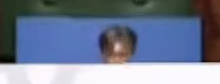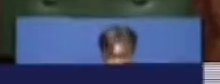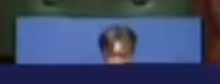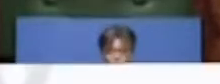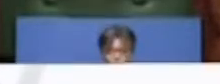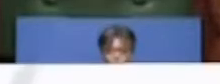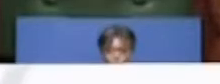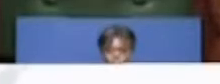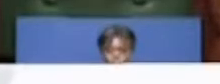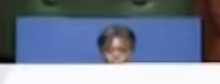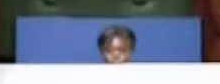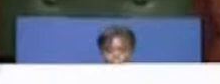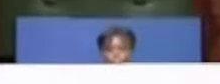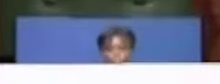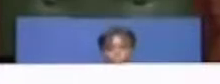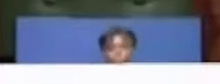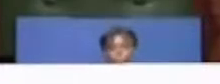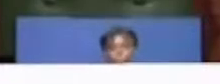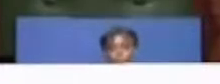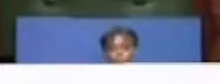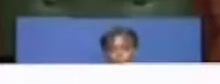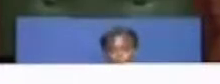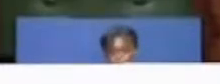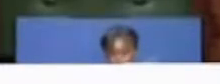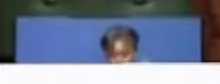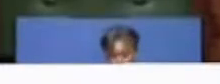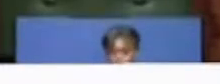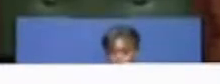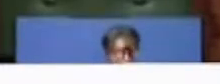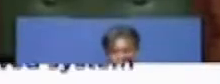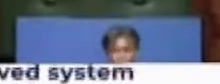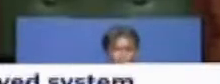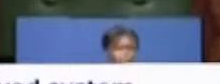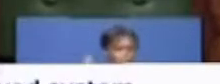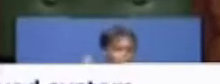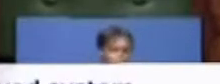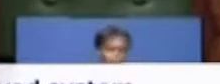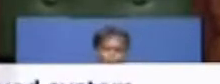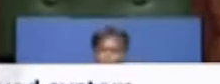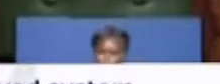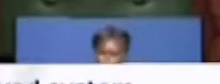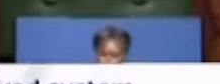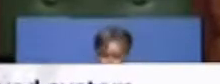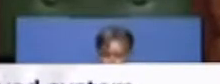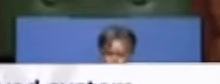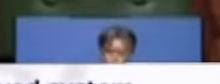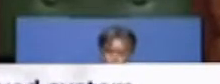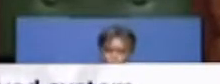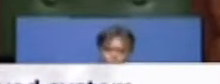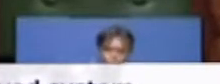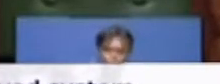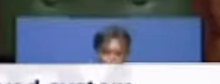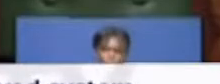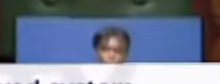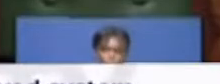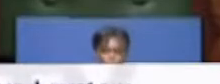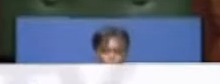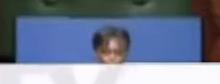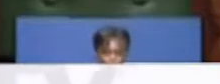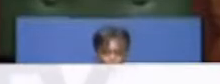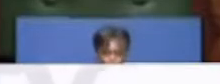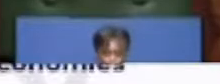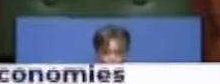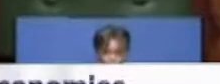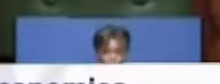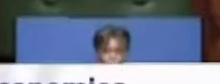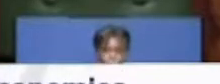founding technocrats of our nation did not envision a situation where secure tenure for schools would be an